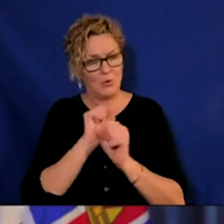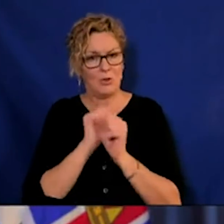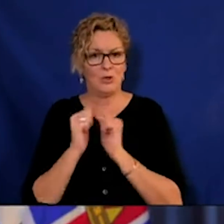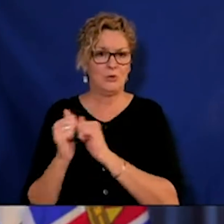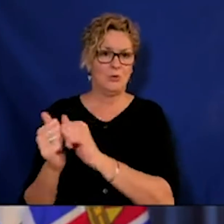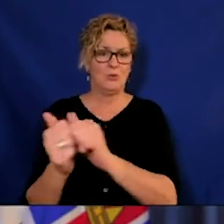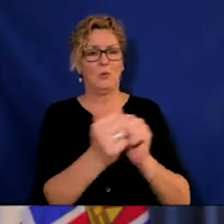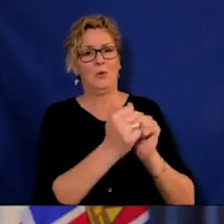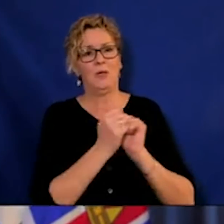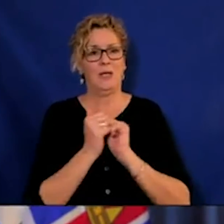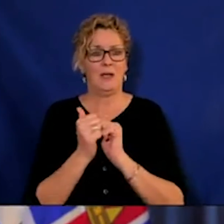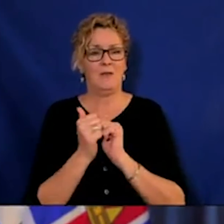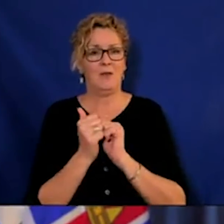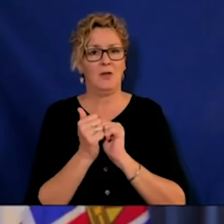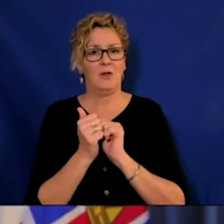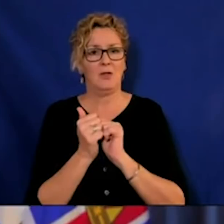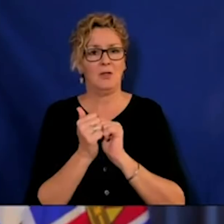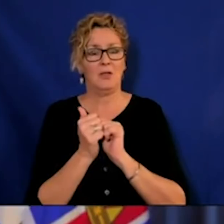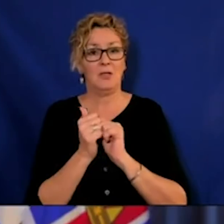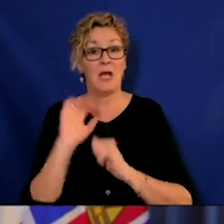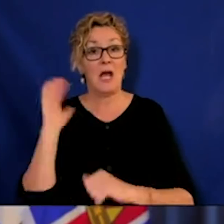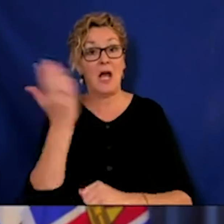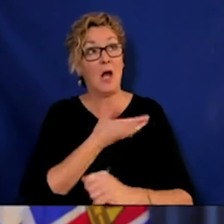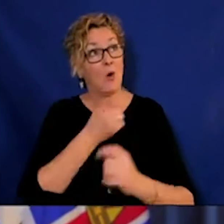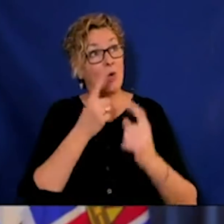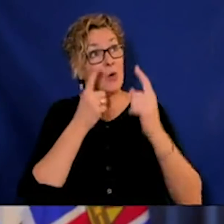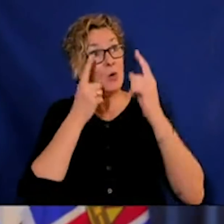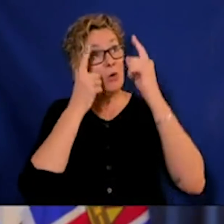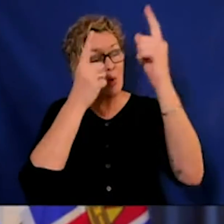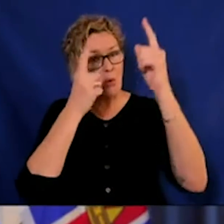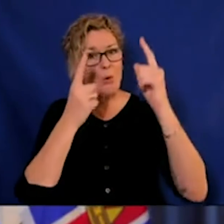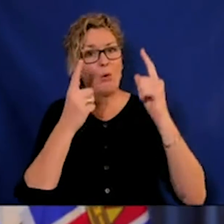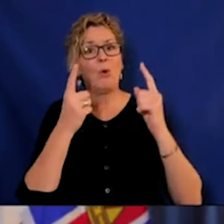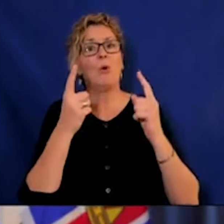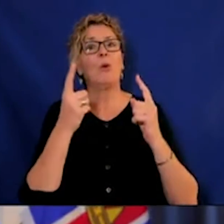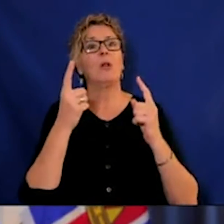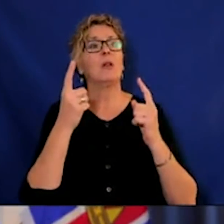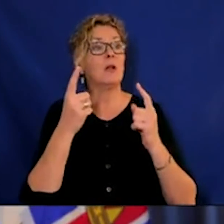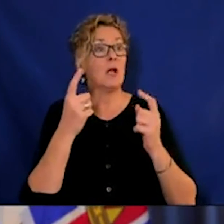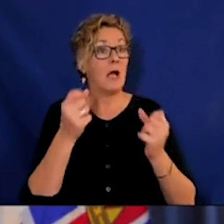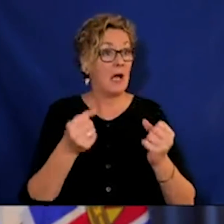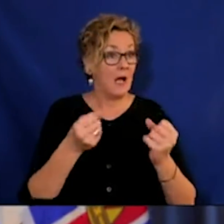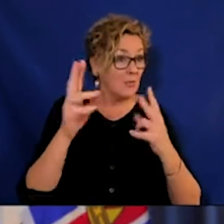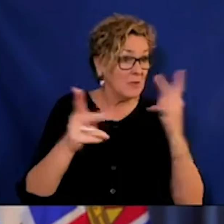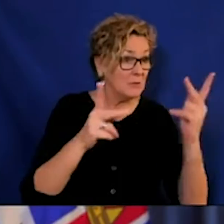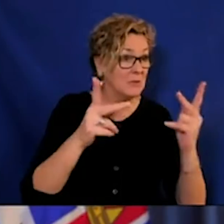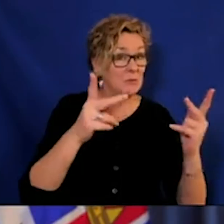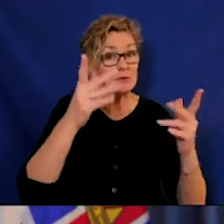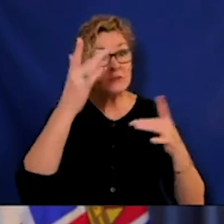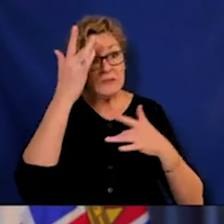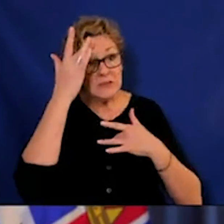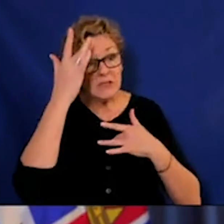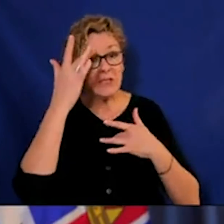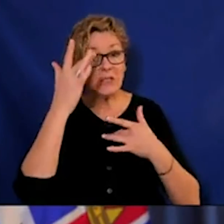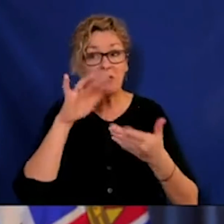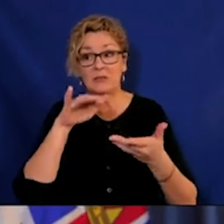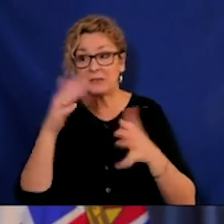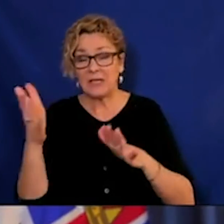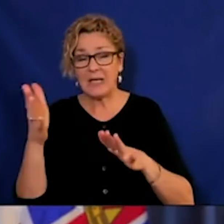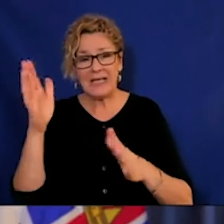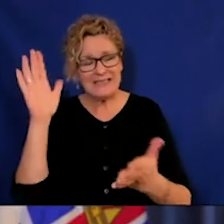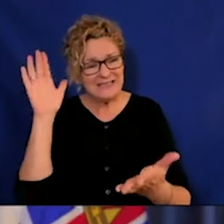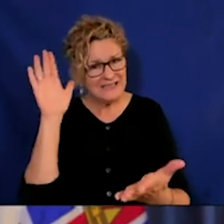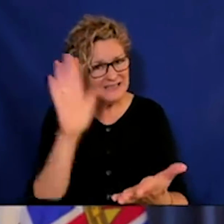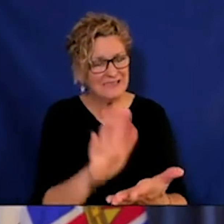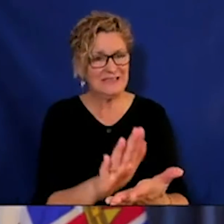than we would have otherwise. And that, I think, is a profound goal of all of us The losses in the last week have been considerable. I